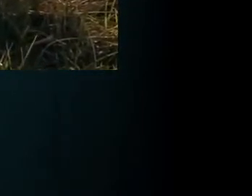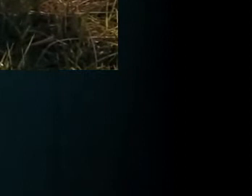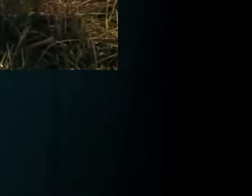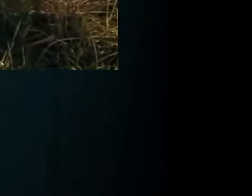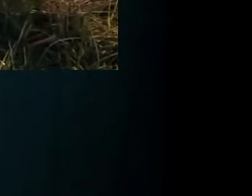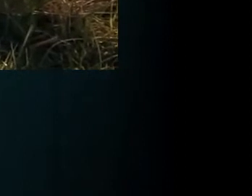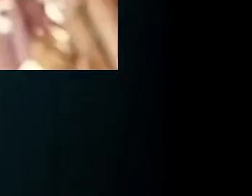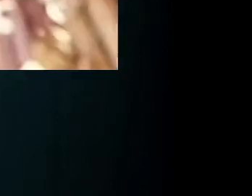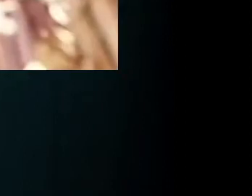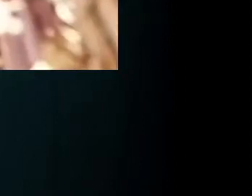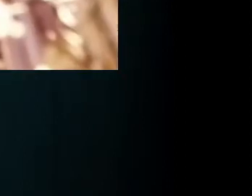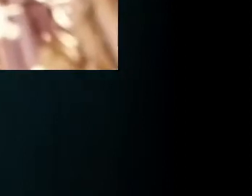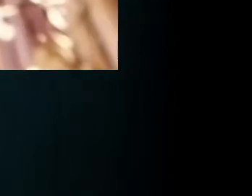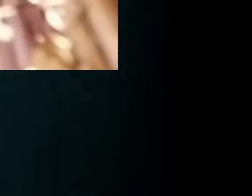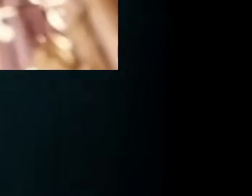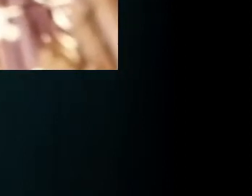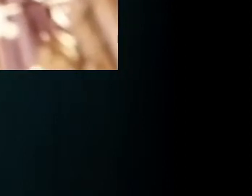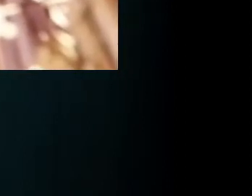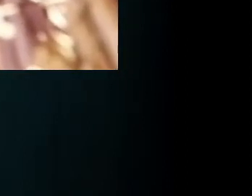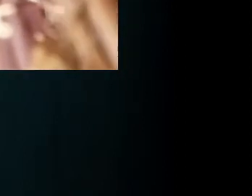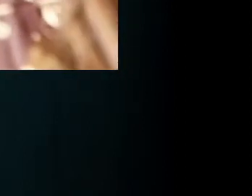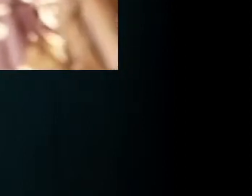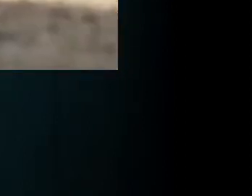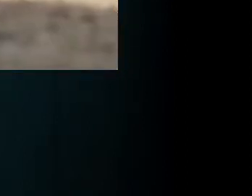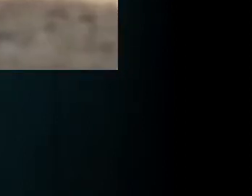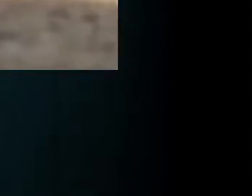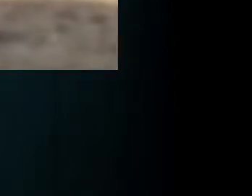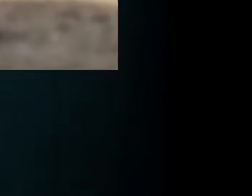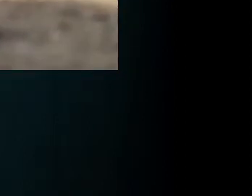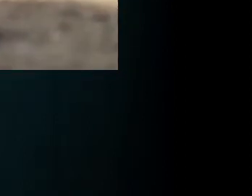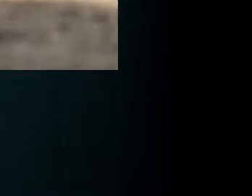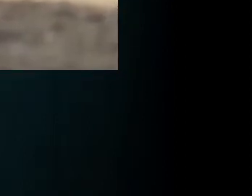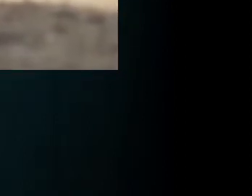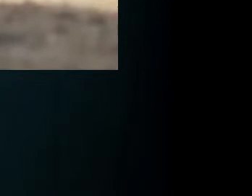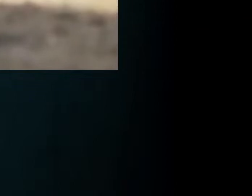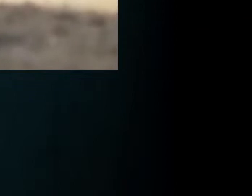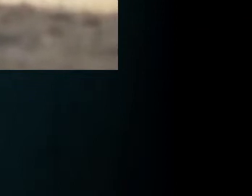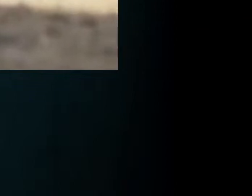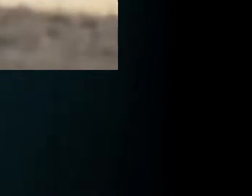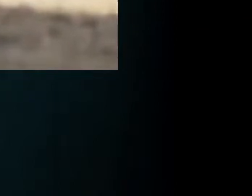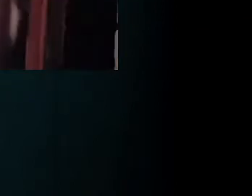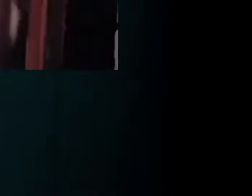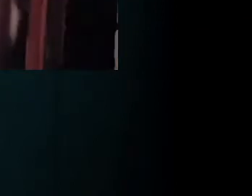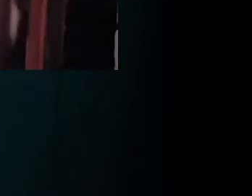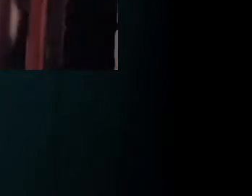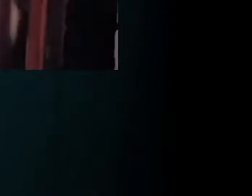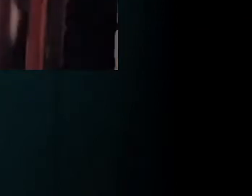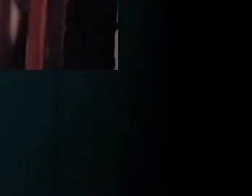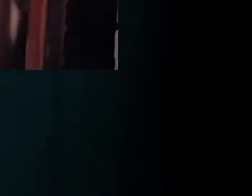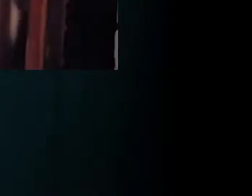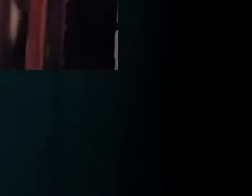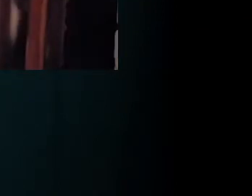to reform the city's maritime heritage by reviving it throughout different activities and